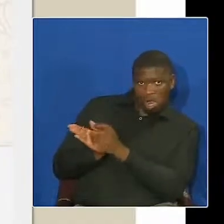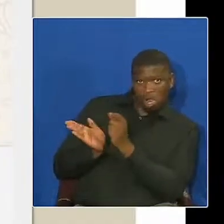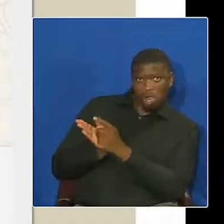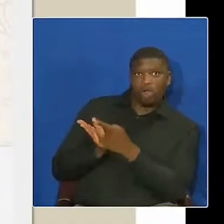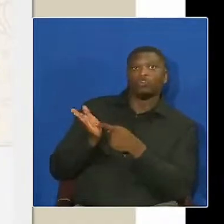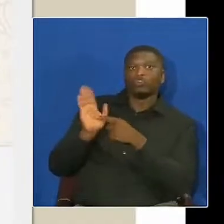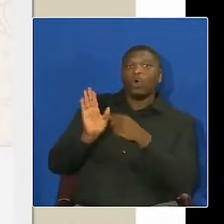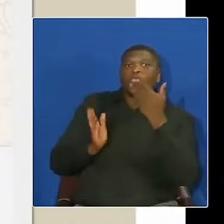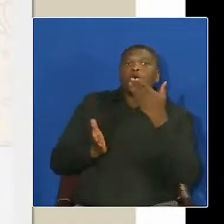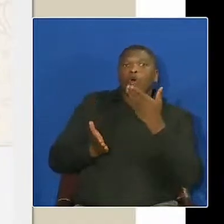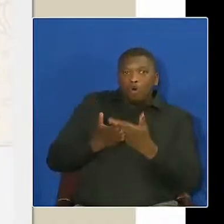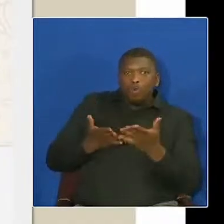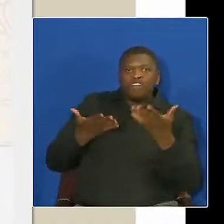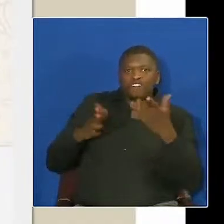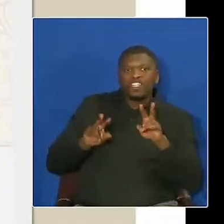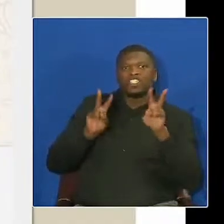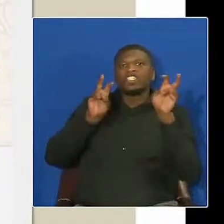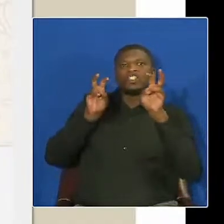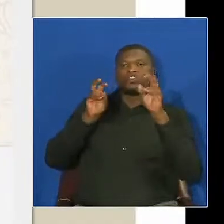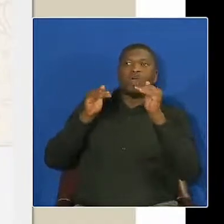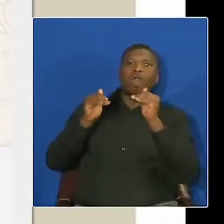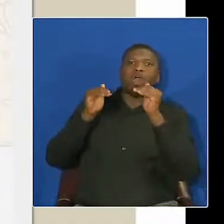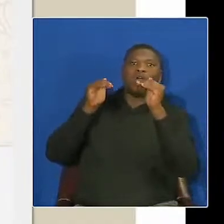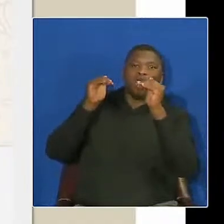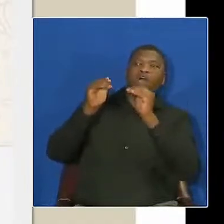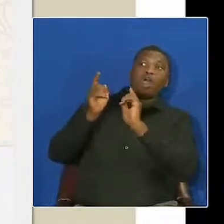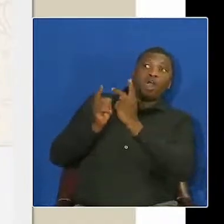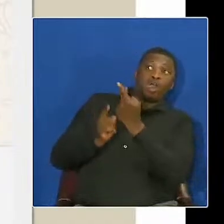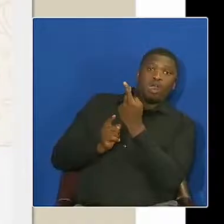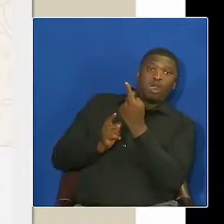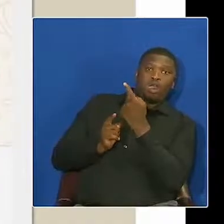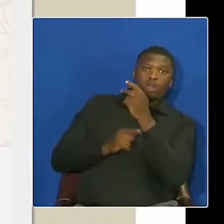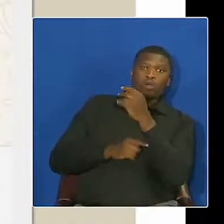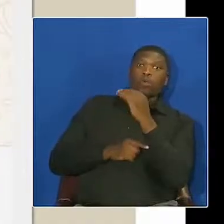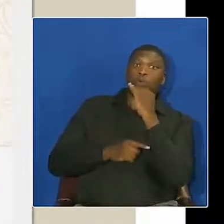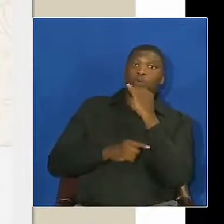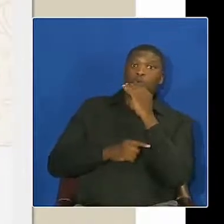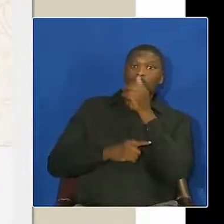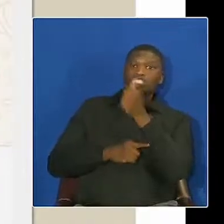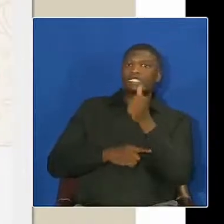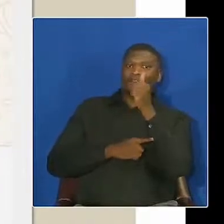of the matter being escalated